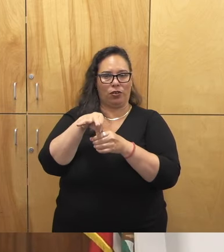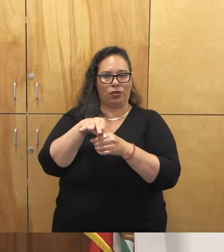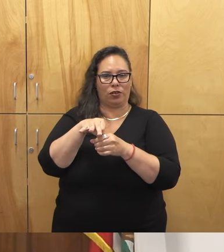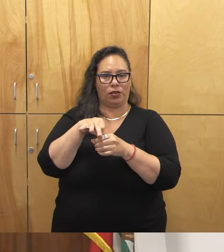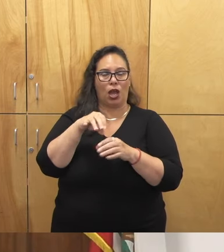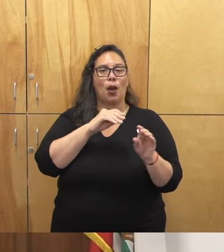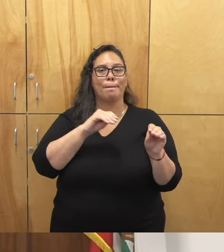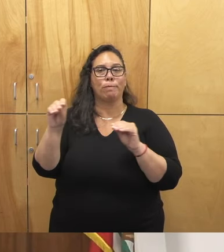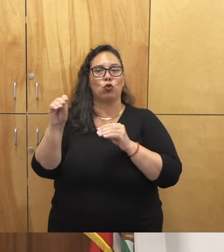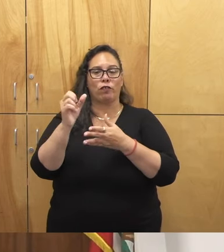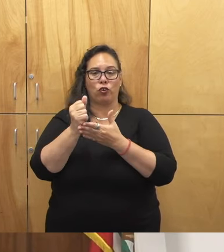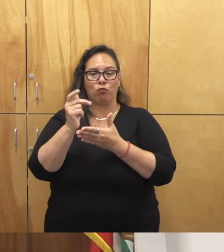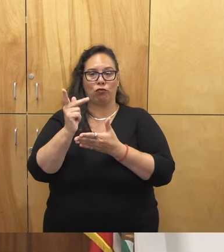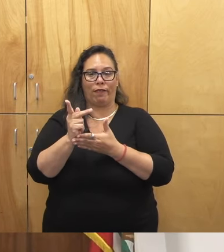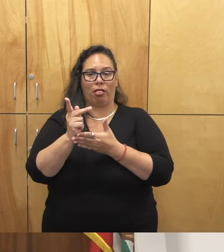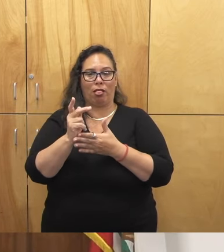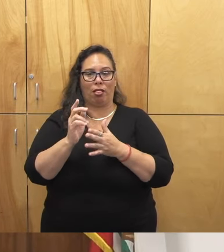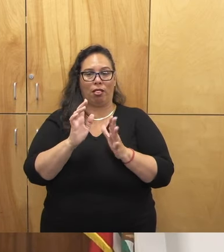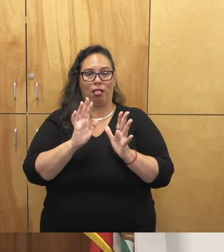approval.